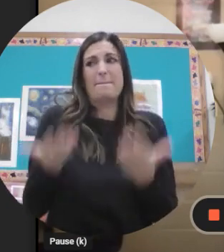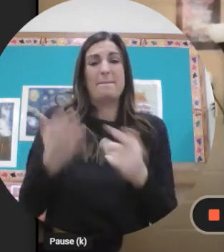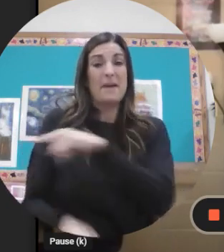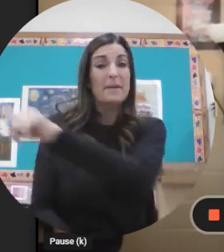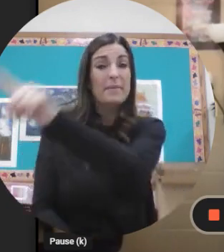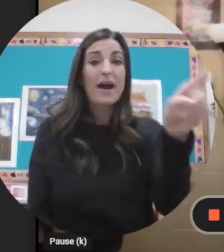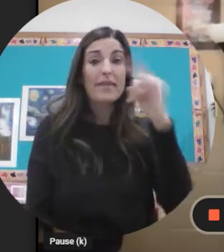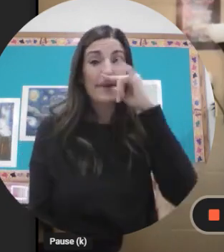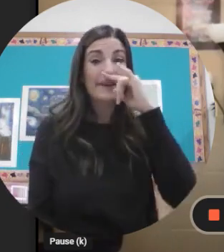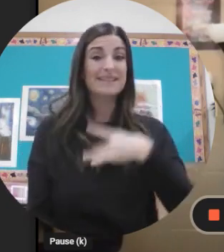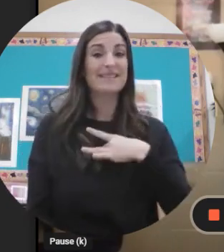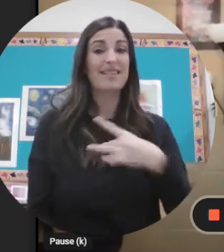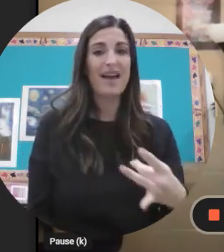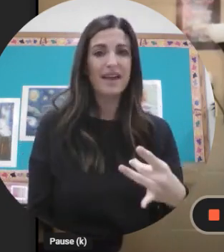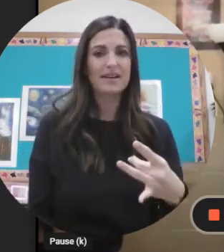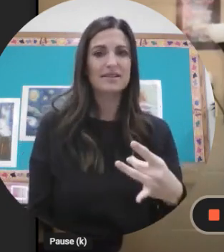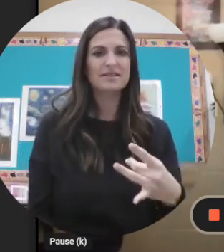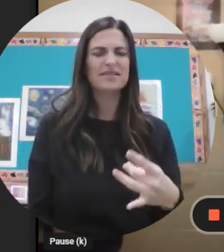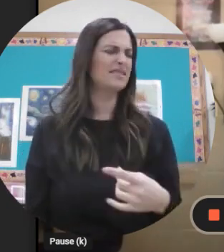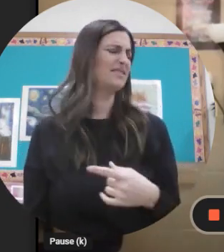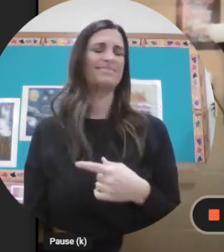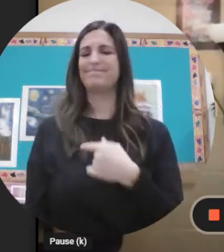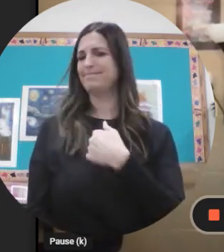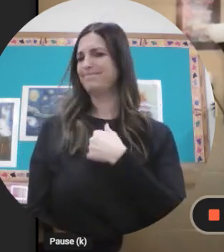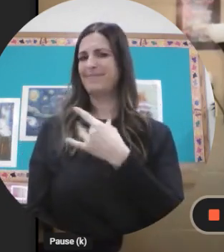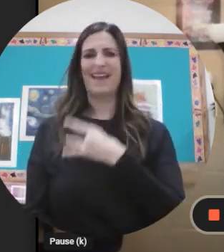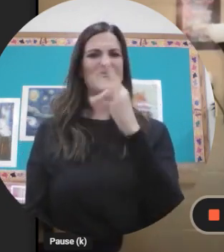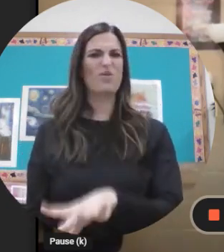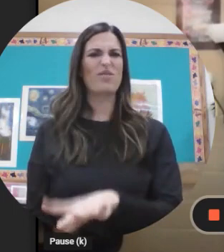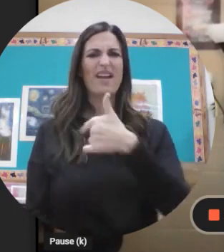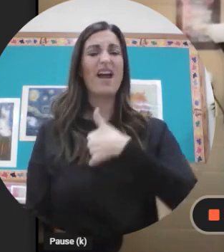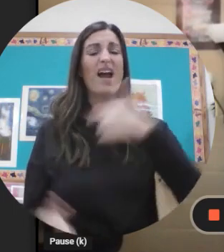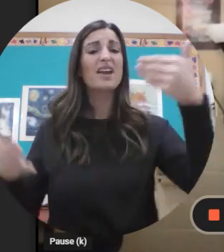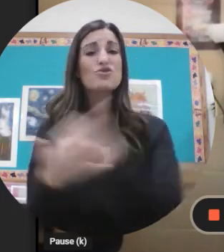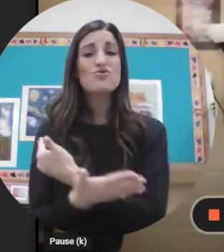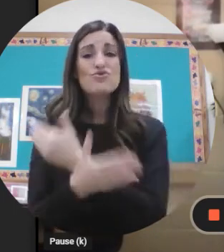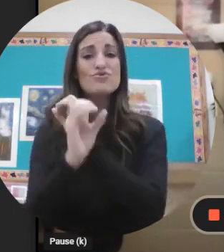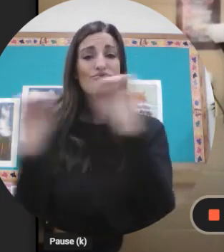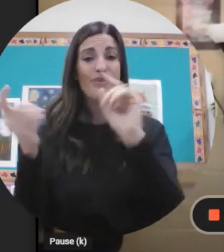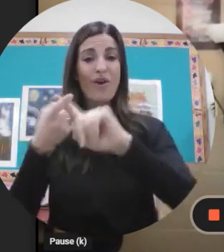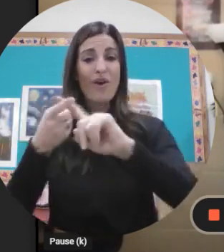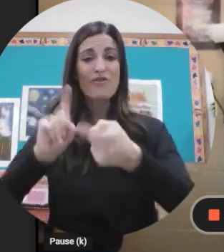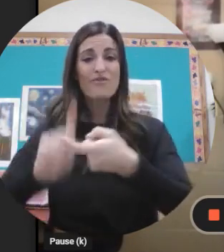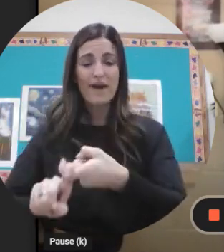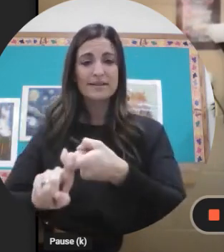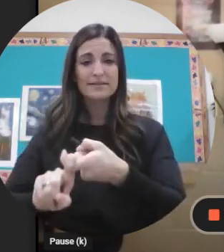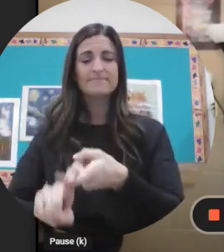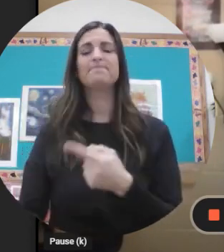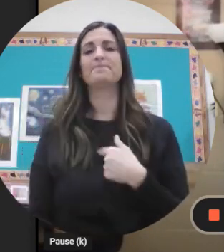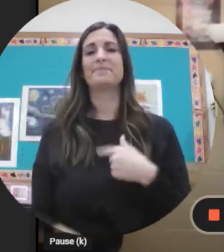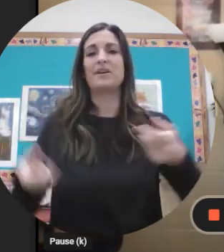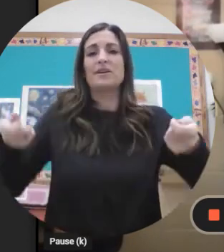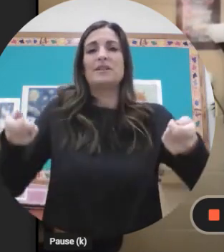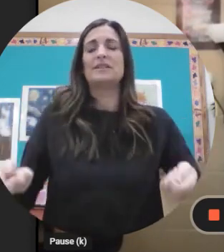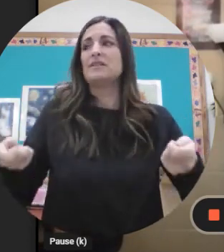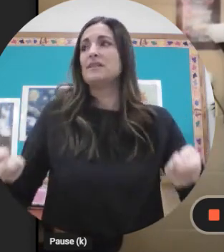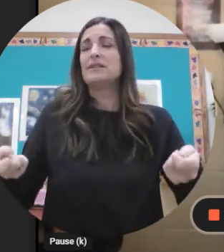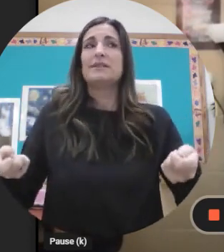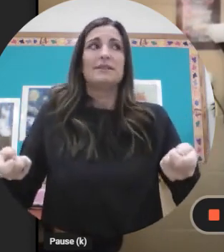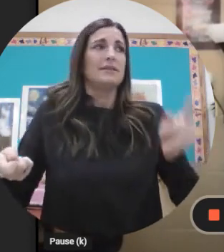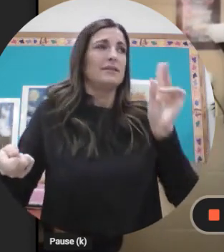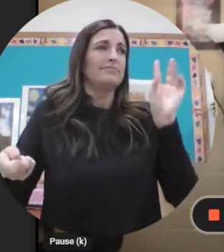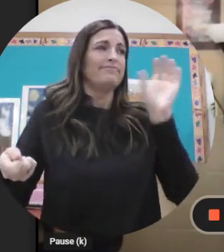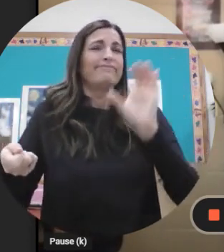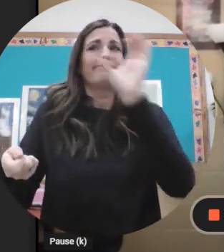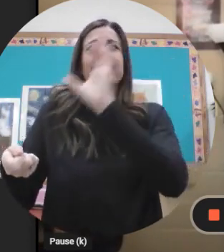but whoever made that rule was not thinking about the new kids. Standing in the middle of the cafeteria holding my plastic tray,